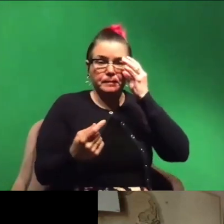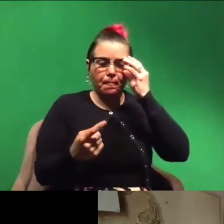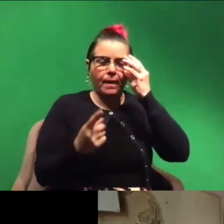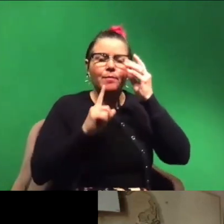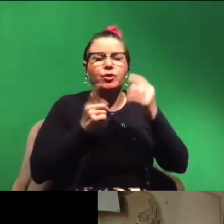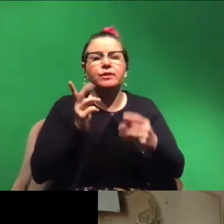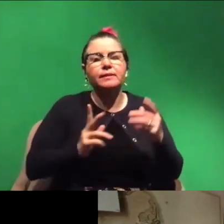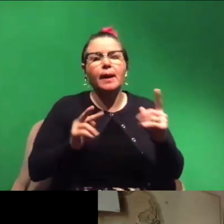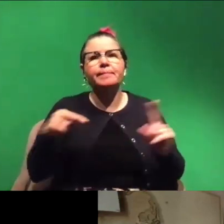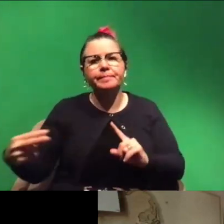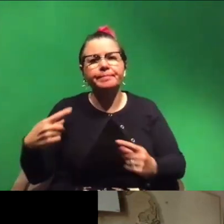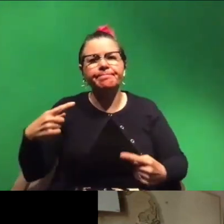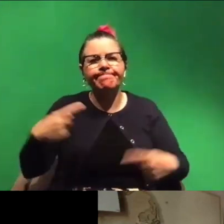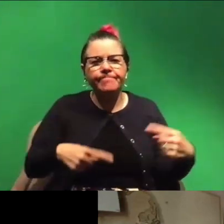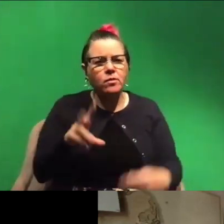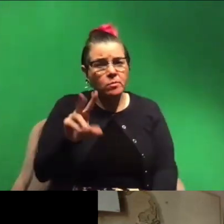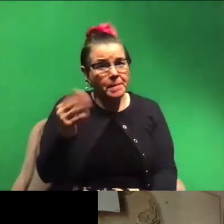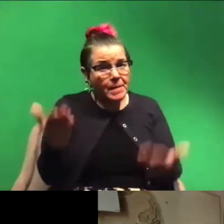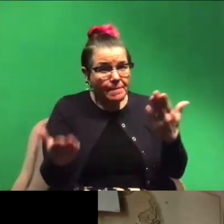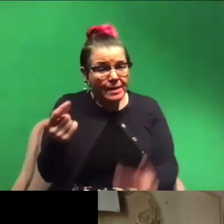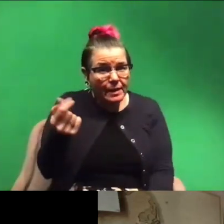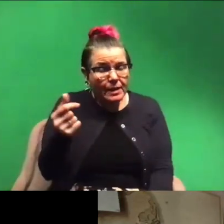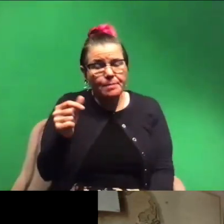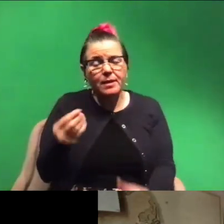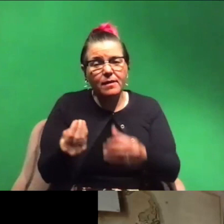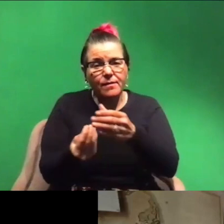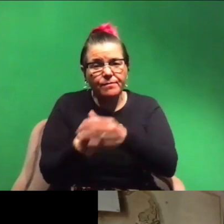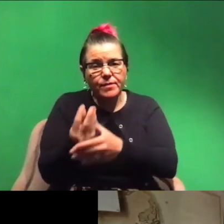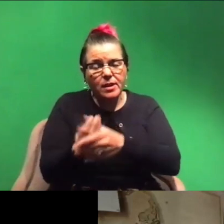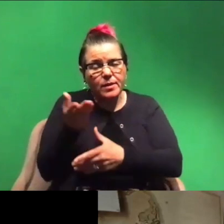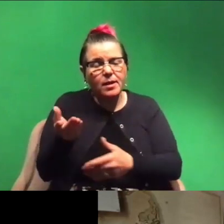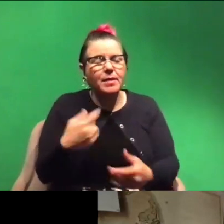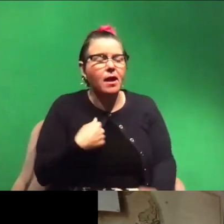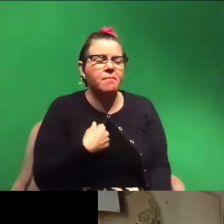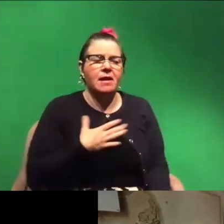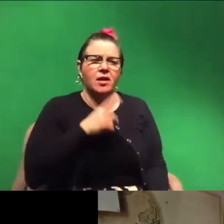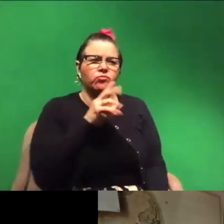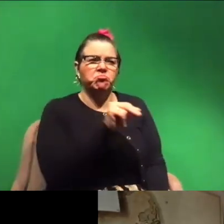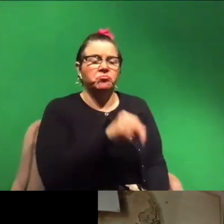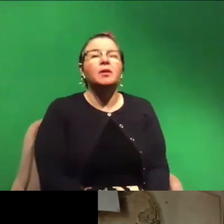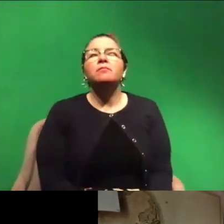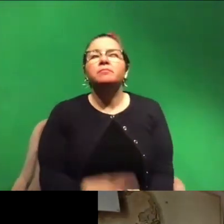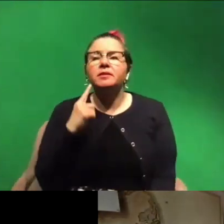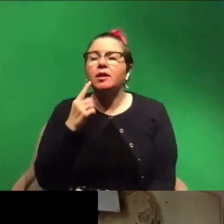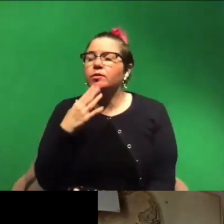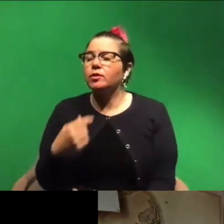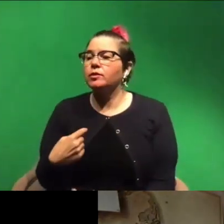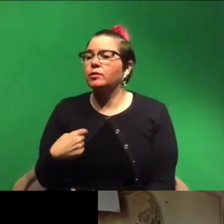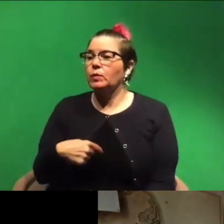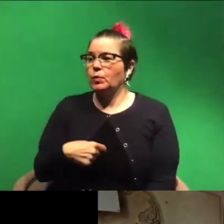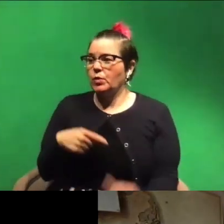where some people would say that maybe there is a little bit of volcanism, but I'm going to say no. Sounds good. Do we ever harm